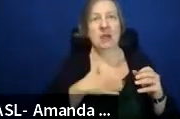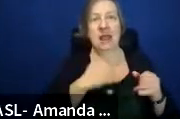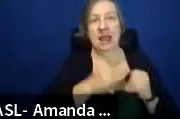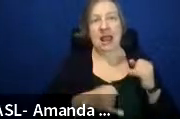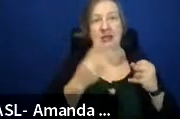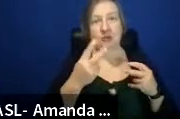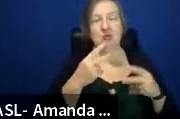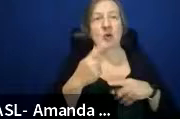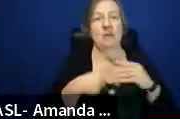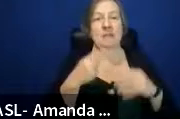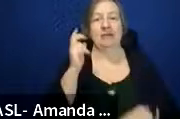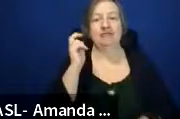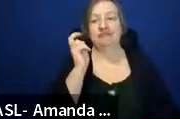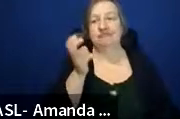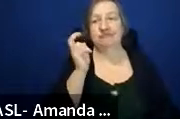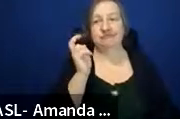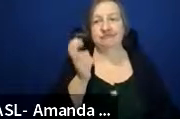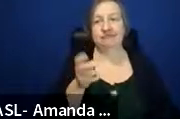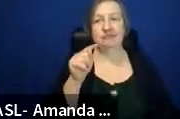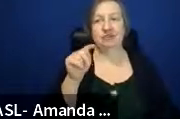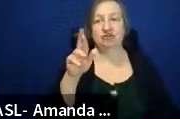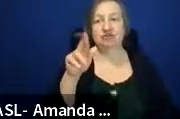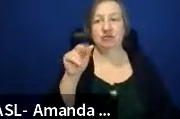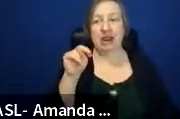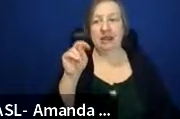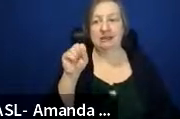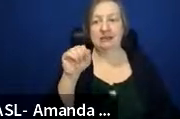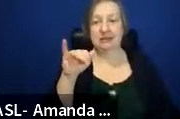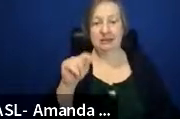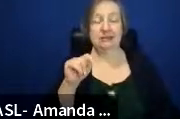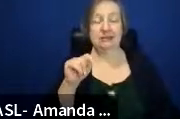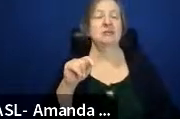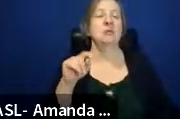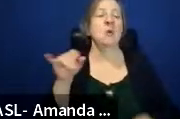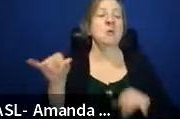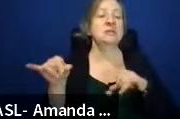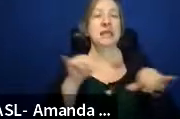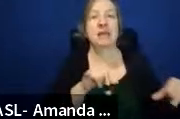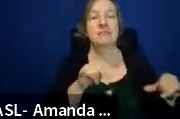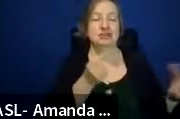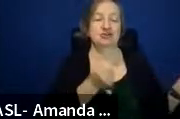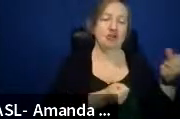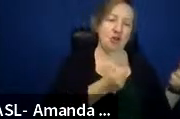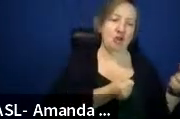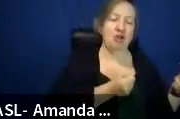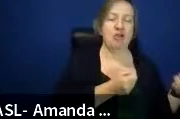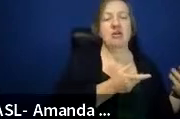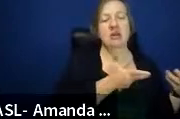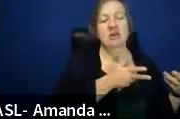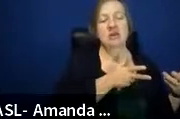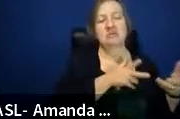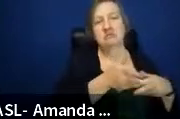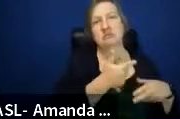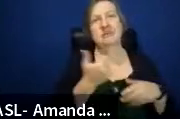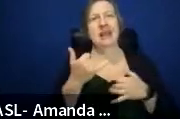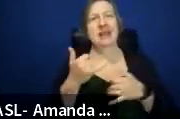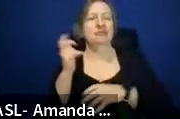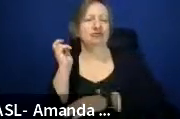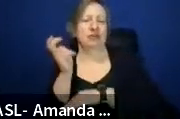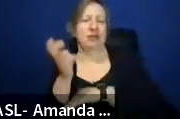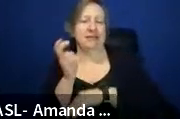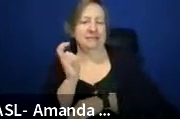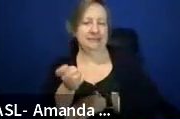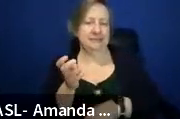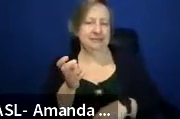on transit. Thank you. So similar to auto travel times, now I'm going to talk about transit travel times. So we've studied